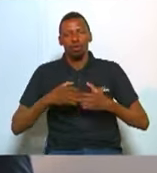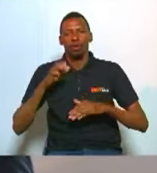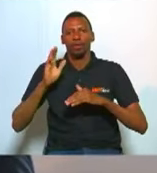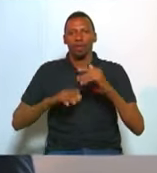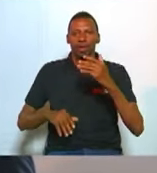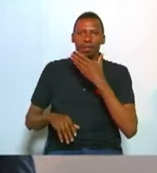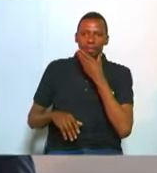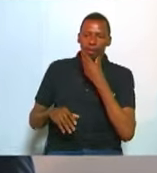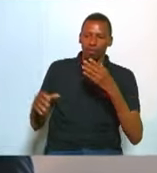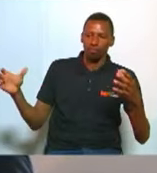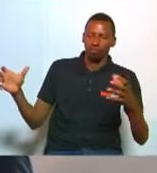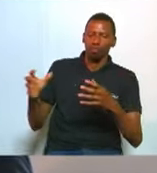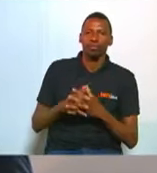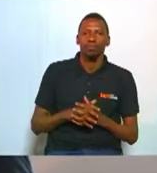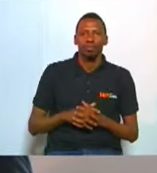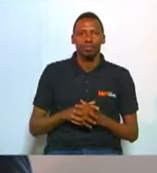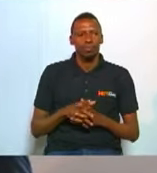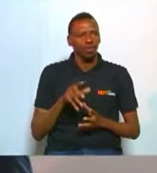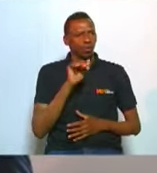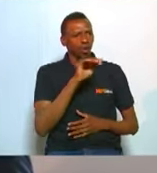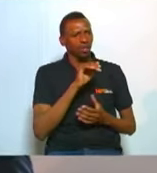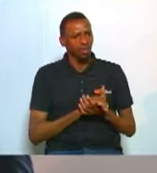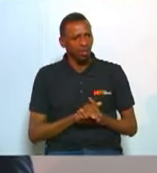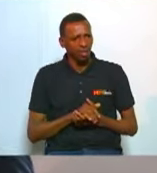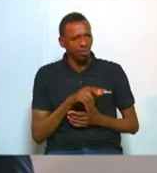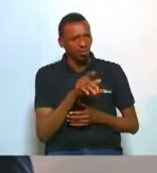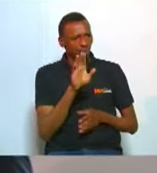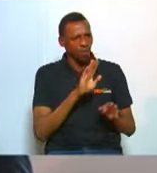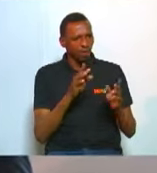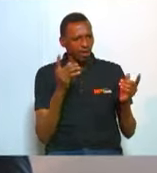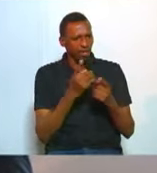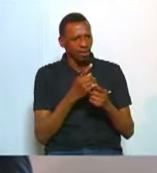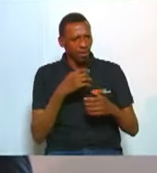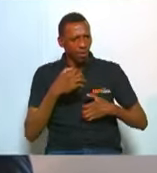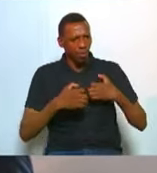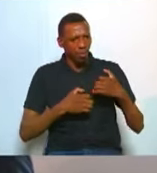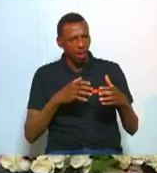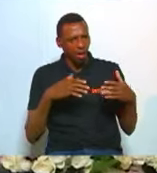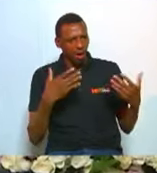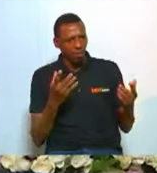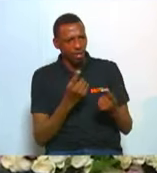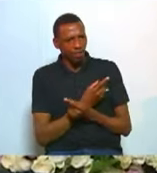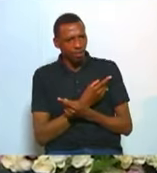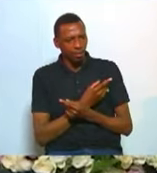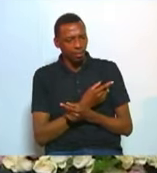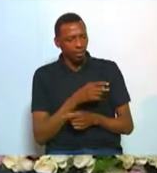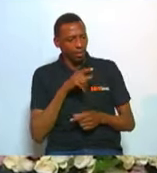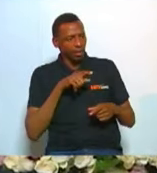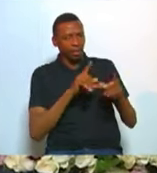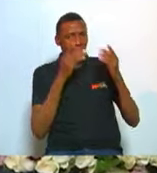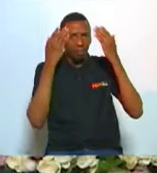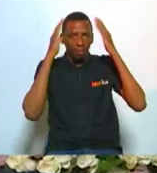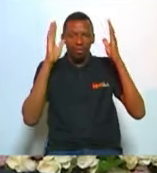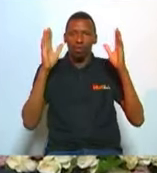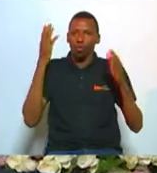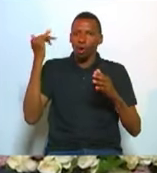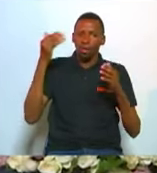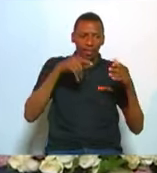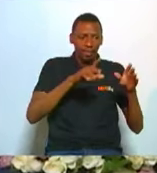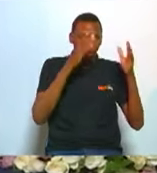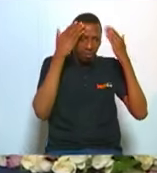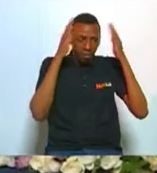her, why are you out of mood? She even don't know why.